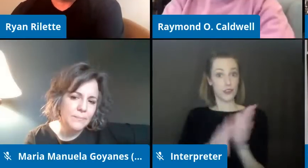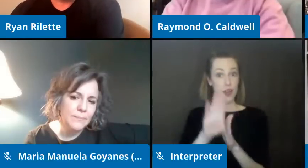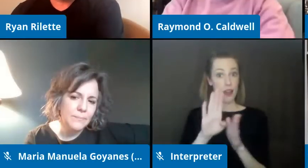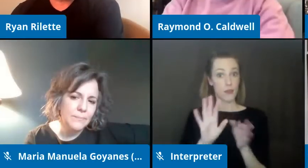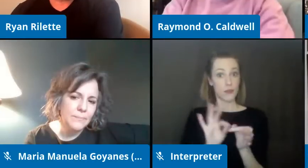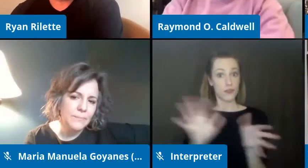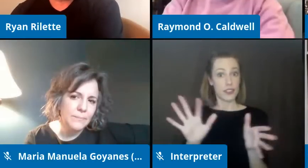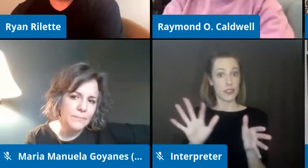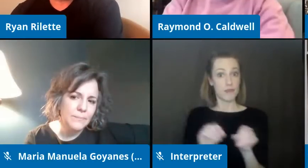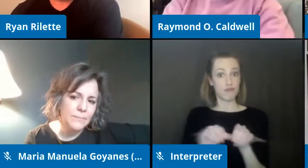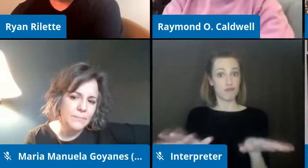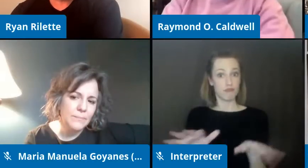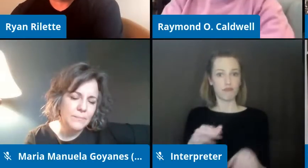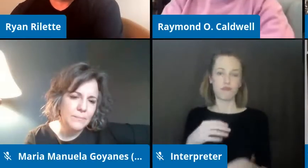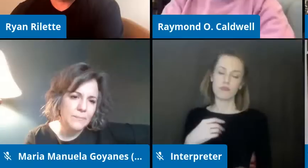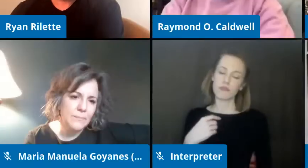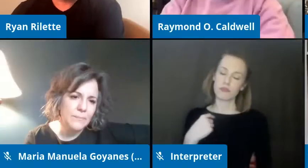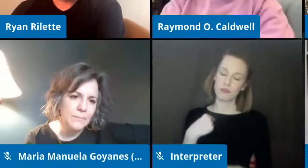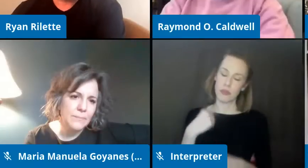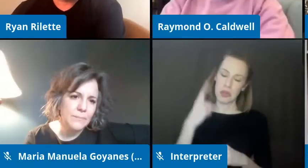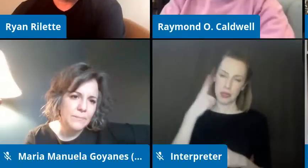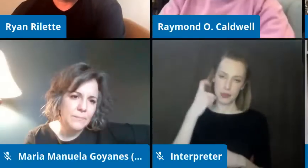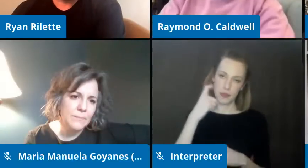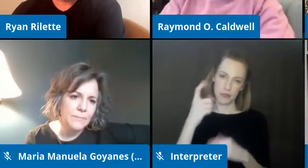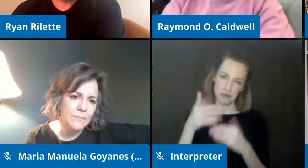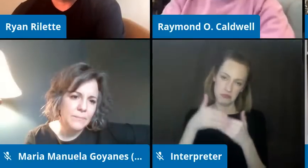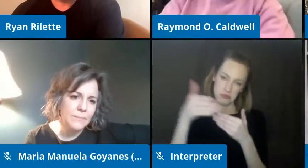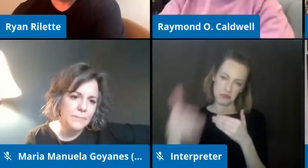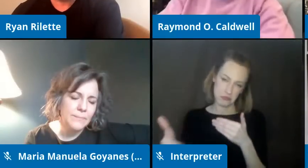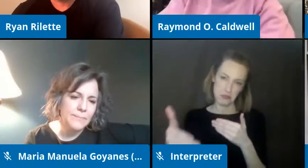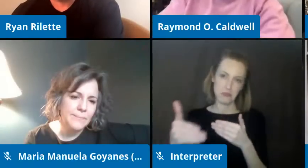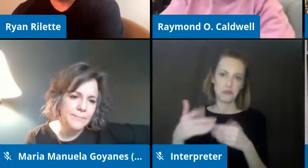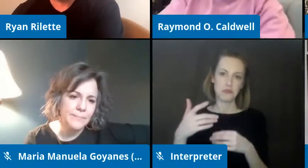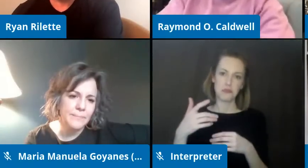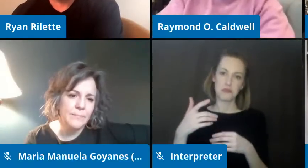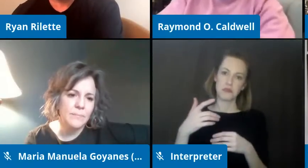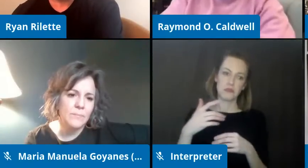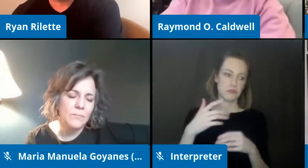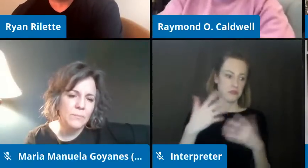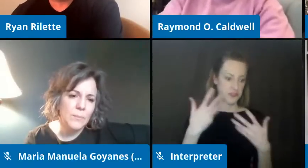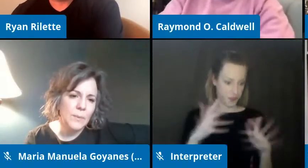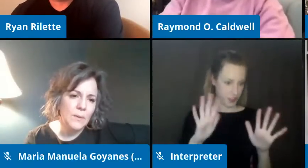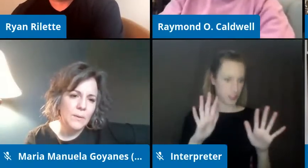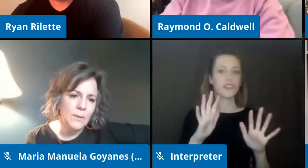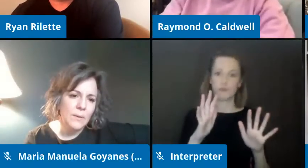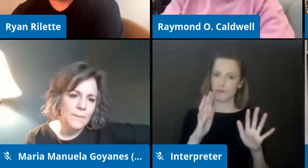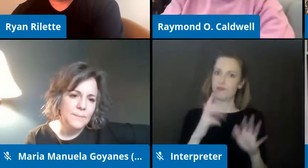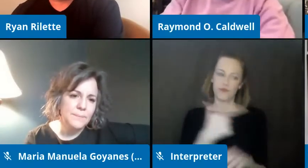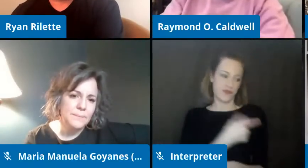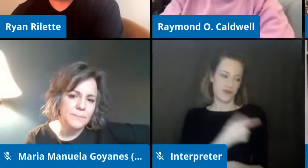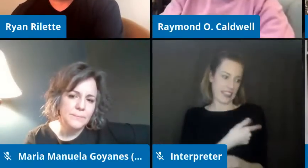time, but we will return to some form of normalcy, something